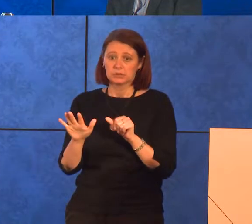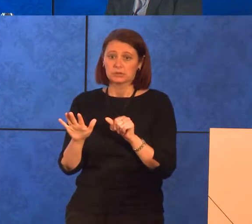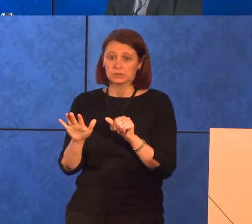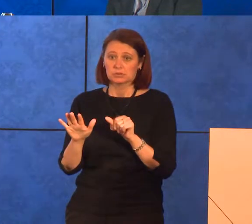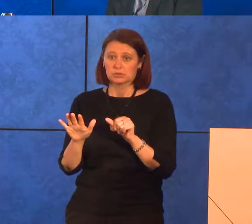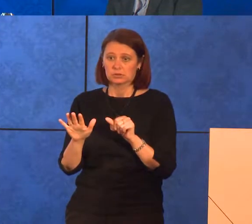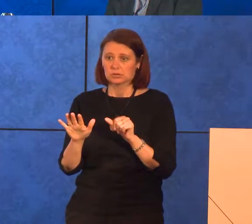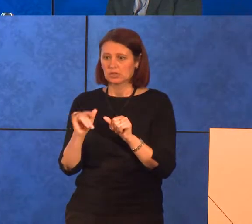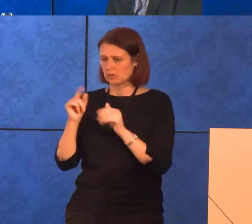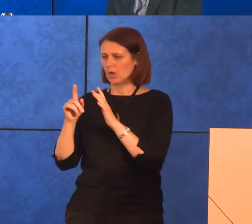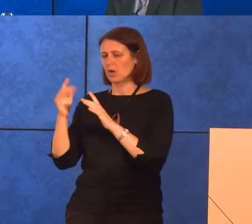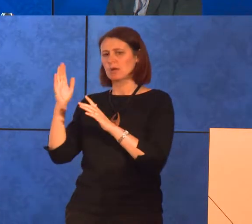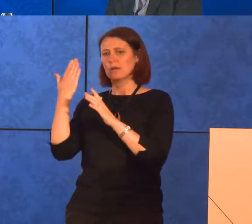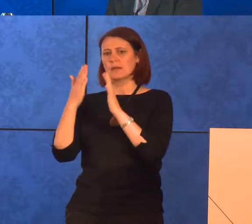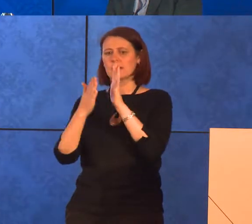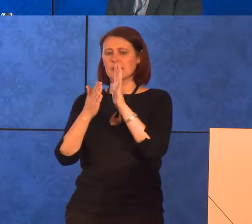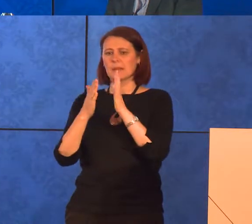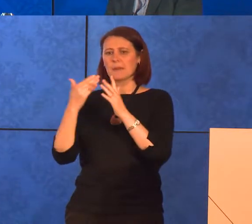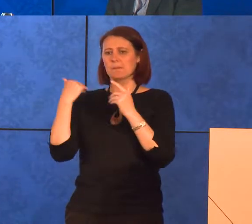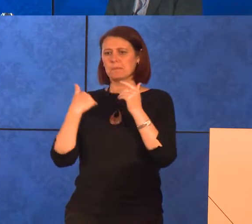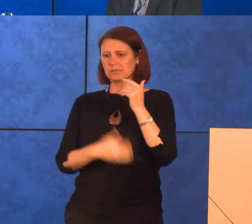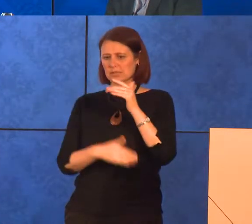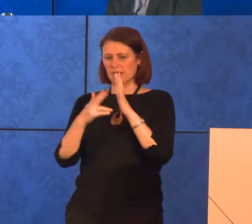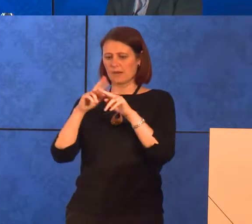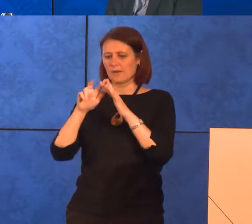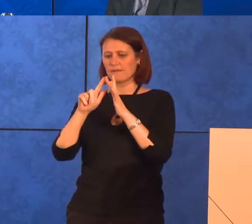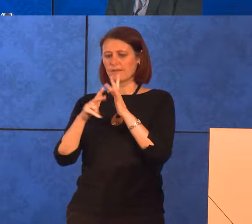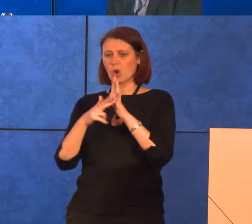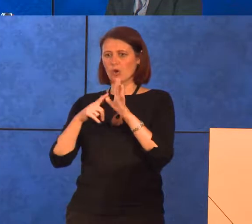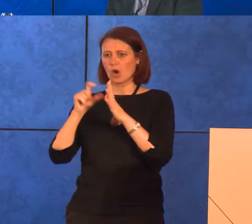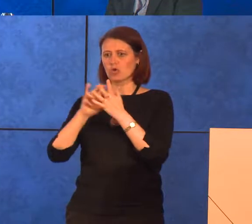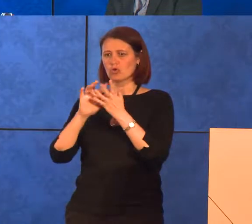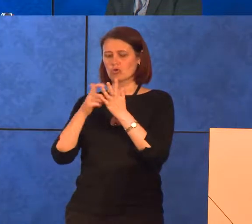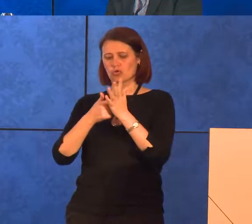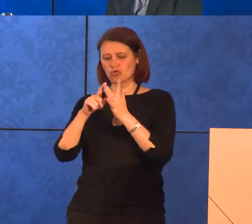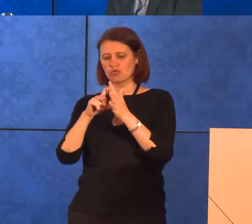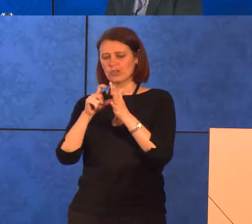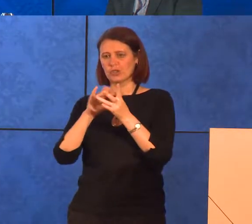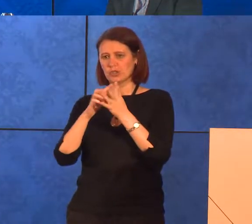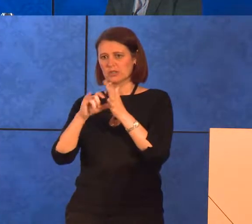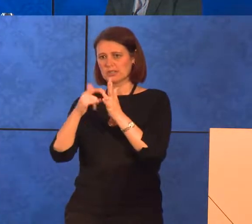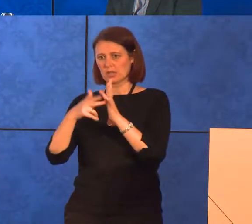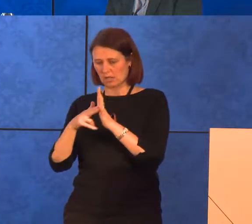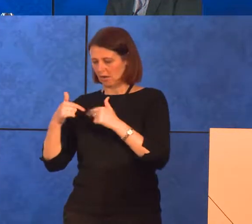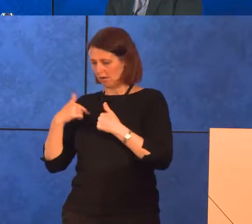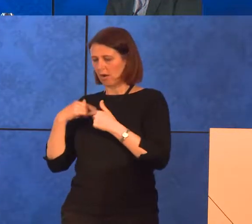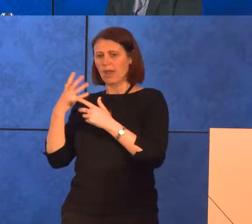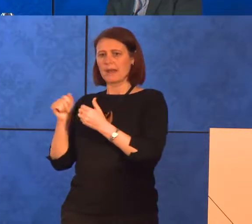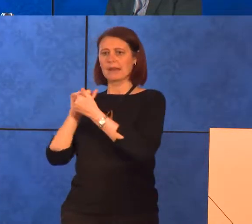So the late Minister Fiona Richardson and I held a collaboration day. So what we did is we